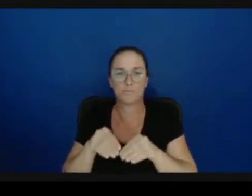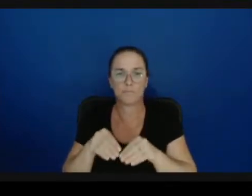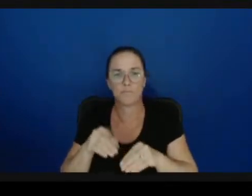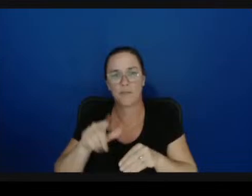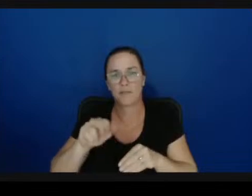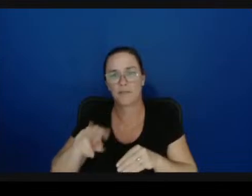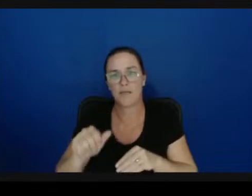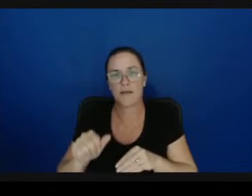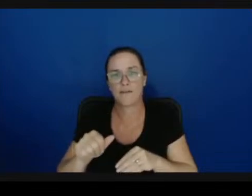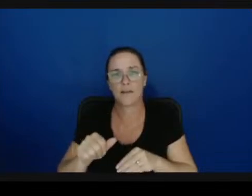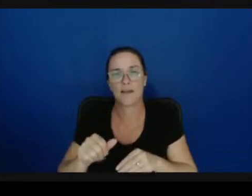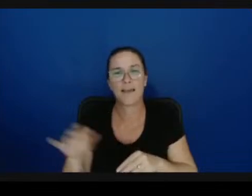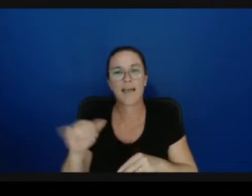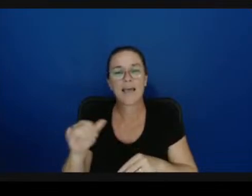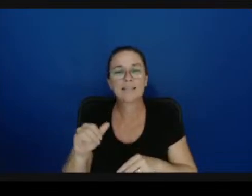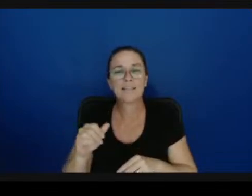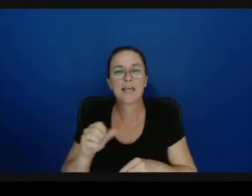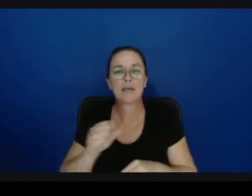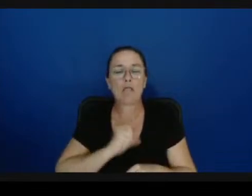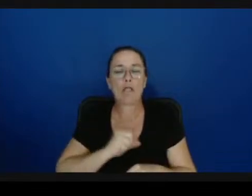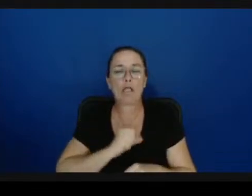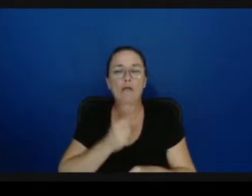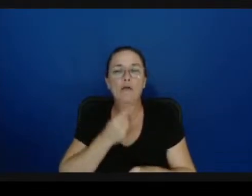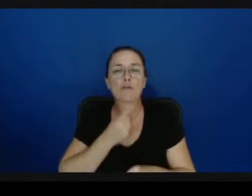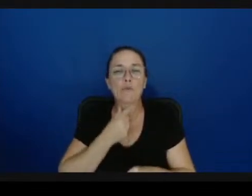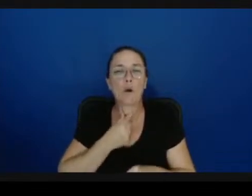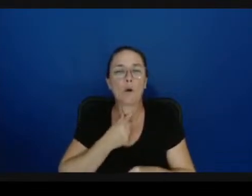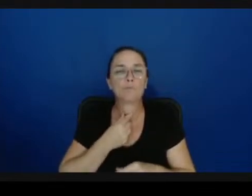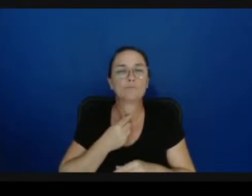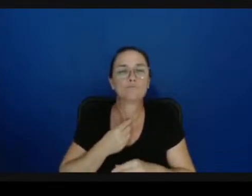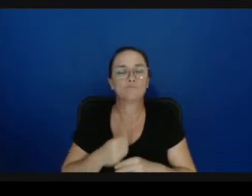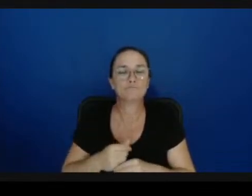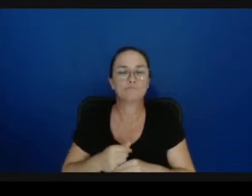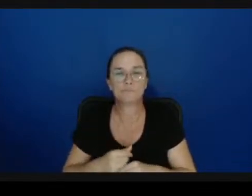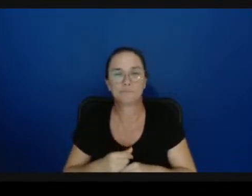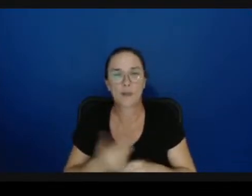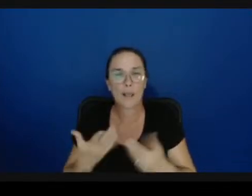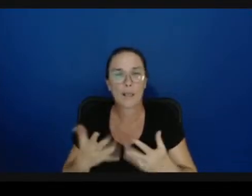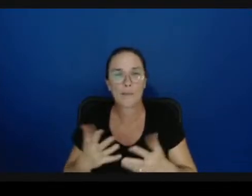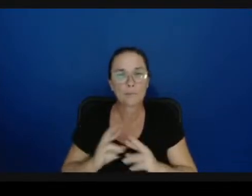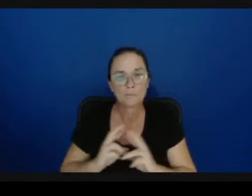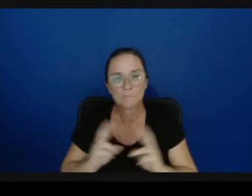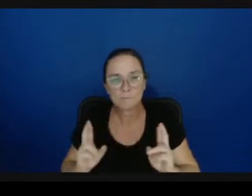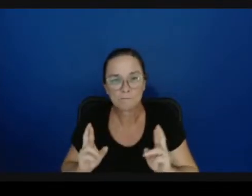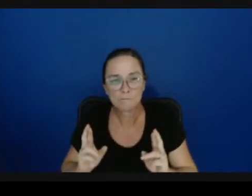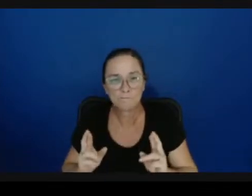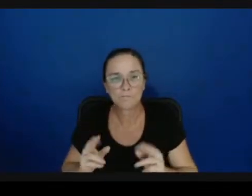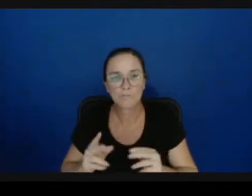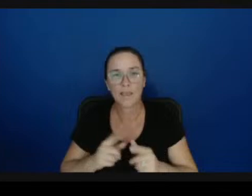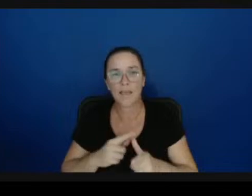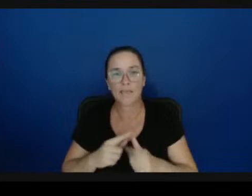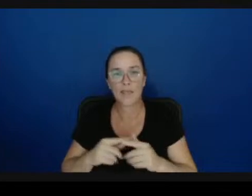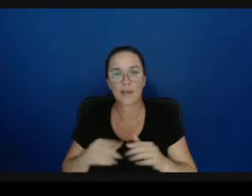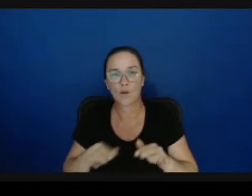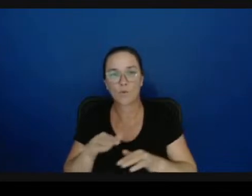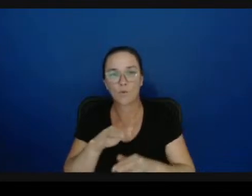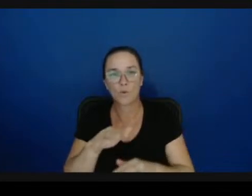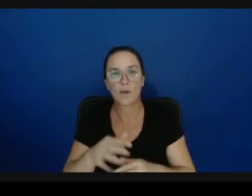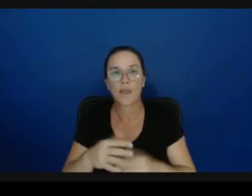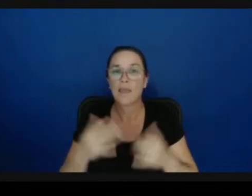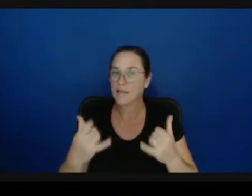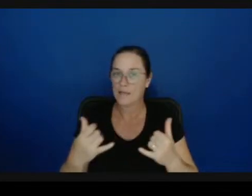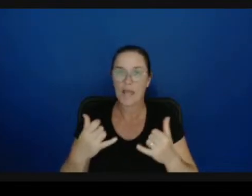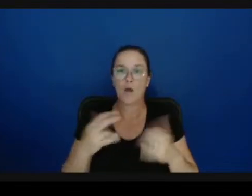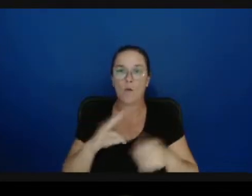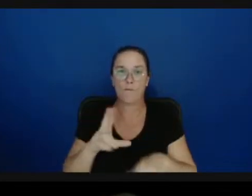clearing its throat in a way, flashed through here, and of course now the lava has come through and burned down a lot more than you see here in this